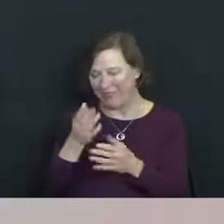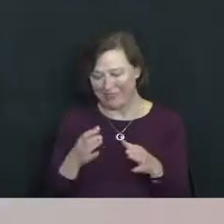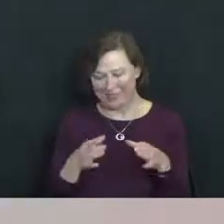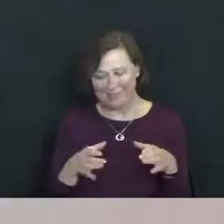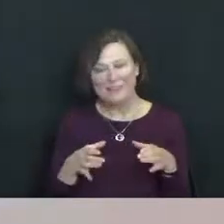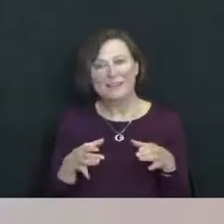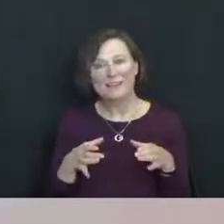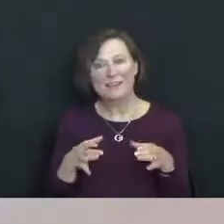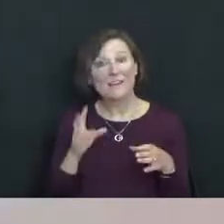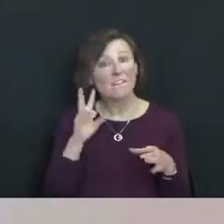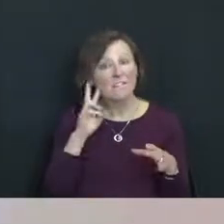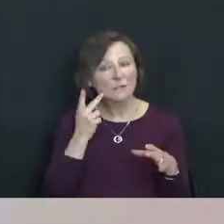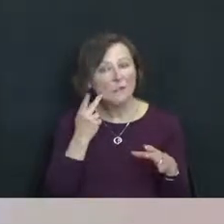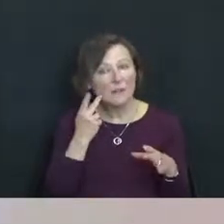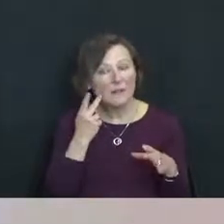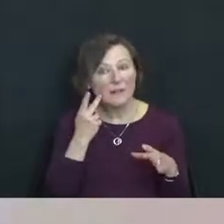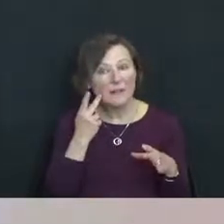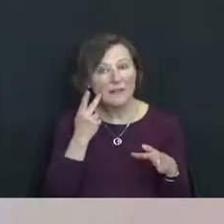Vegetables